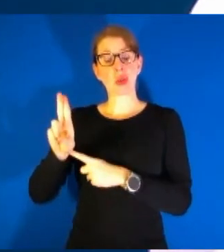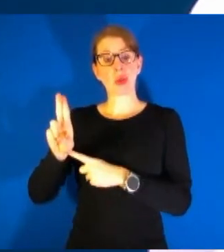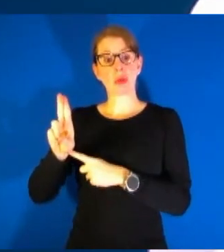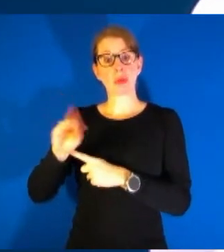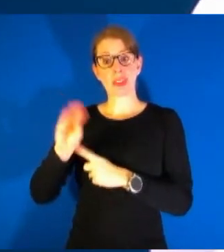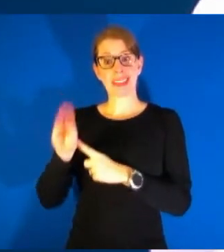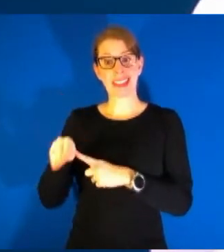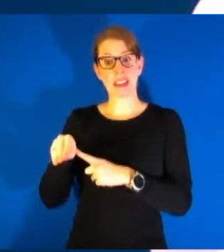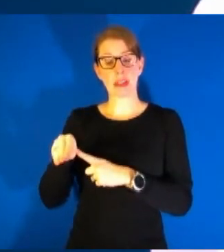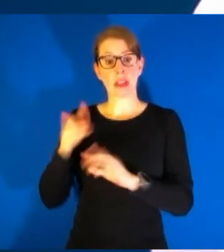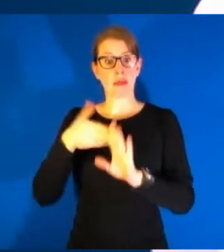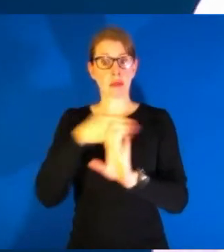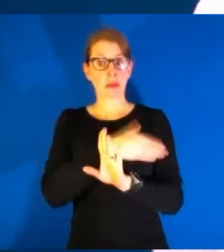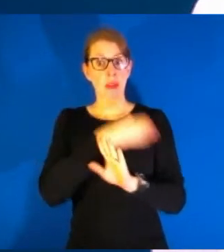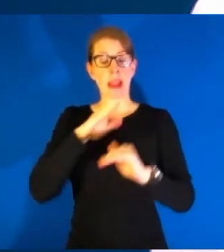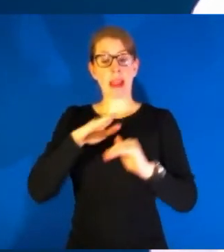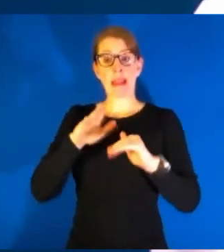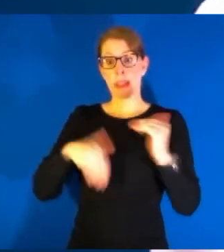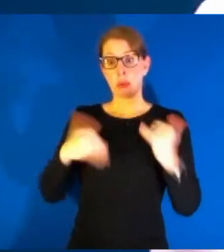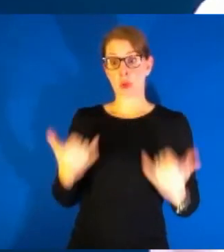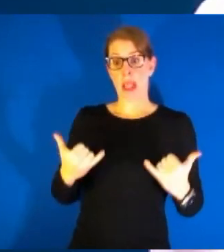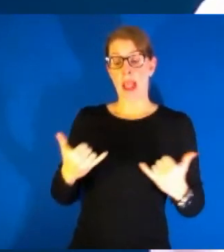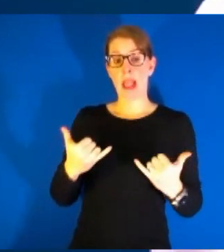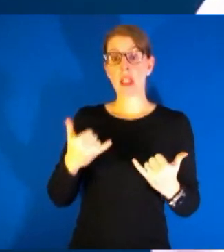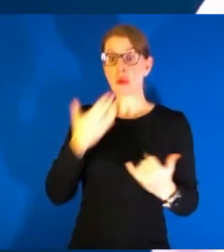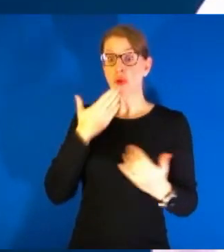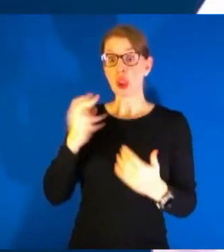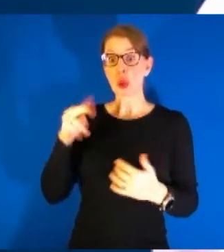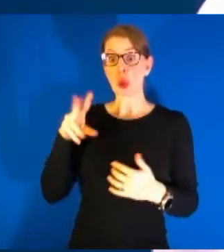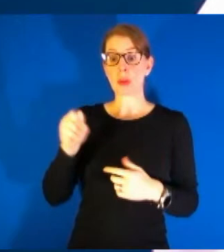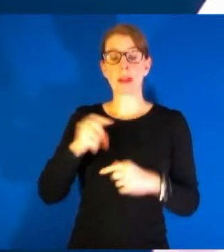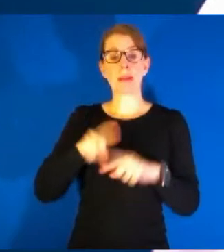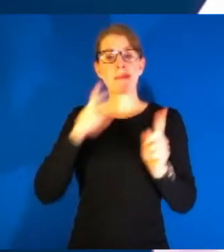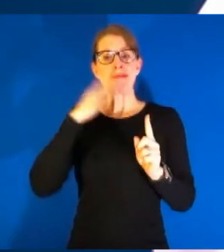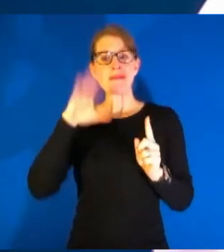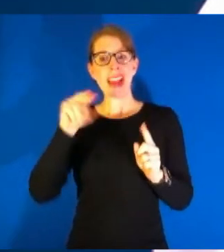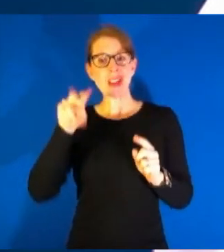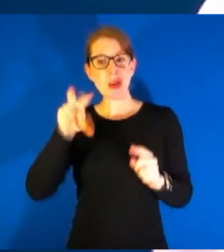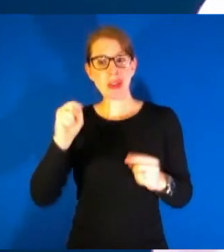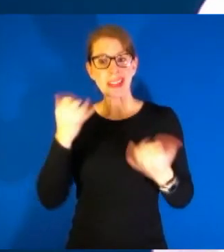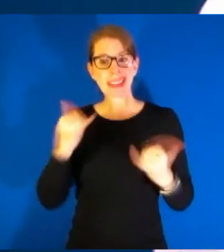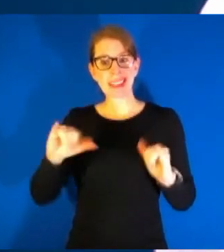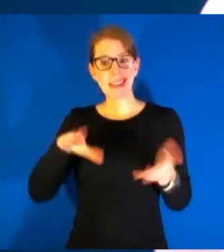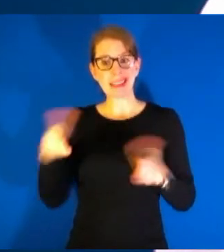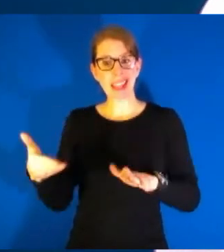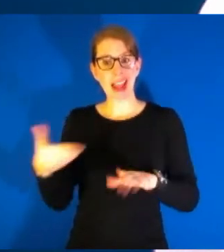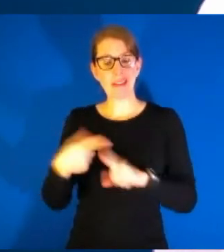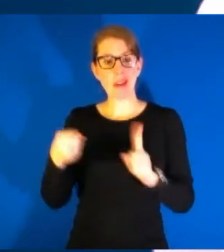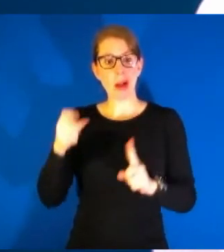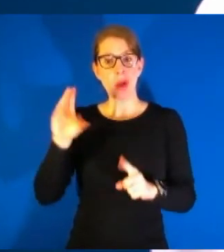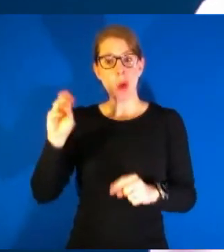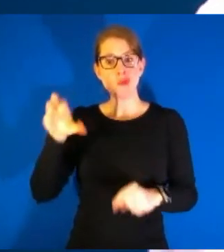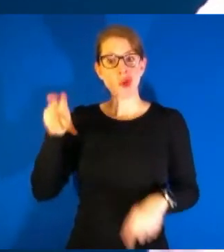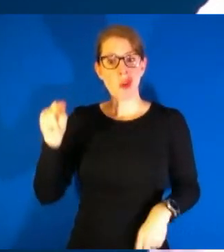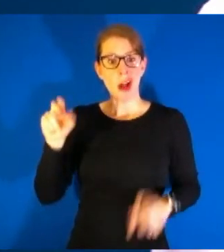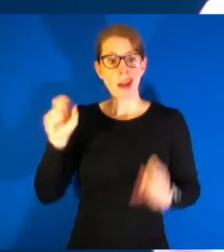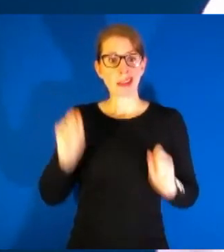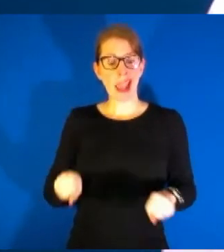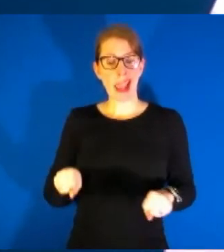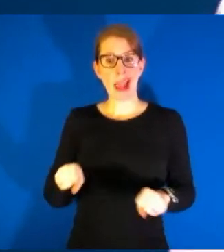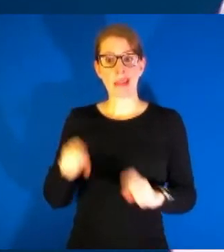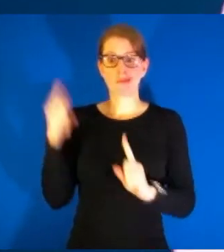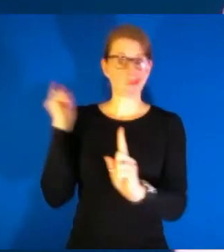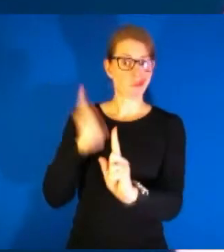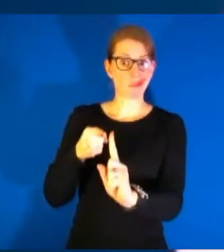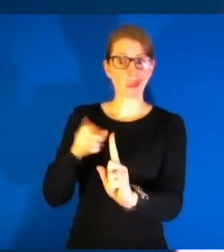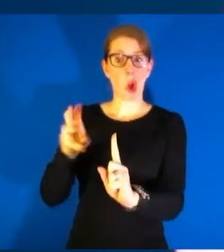waves than it is today. That's good news. But the bad news is that you can still die with Omicron or from Omicron or all about Omicron.